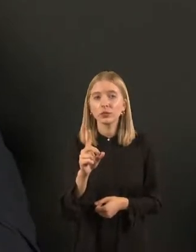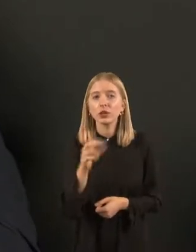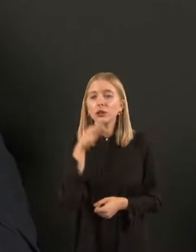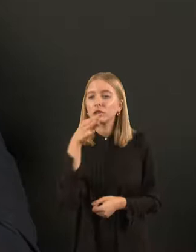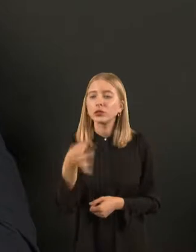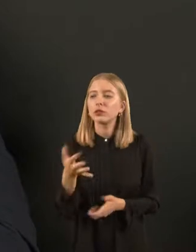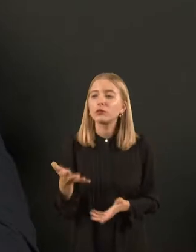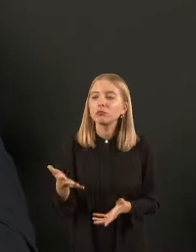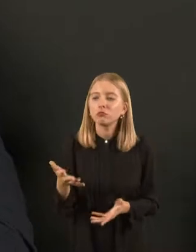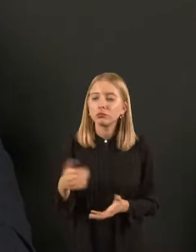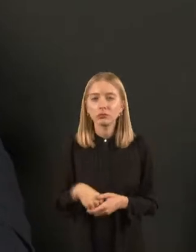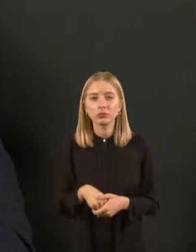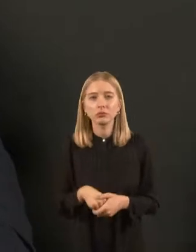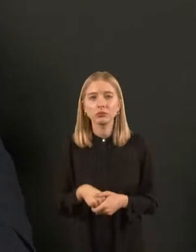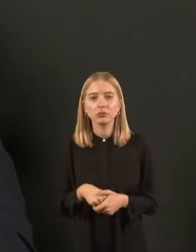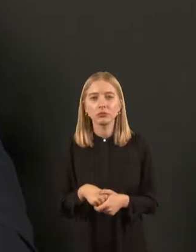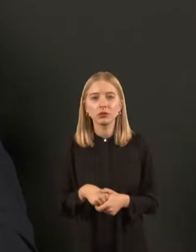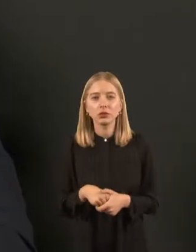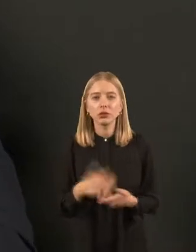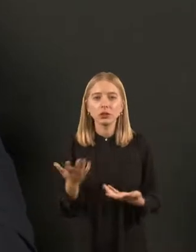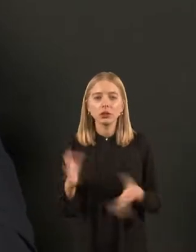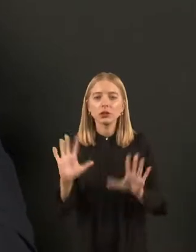but